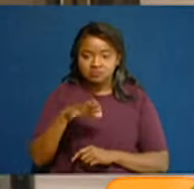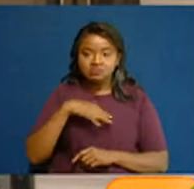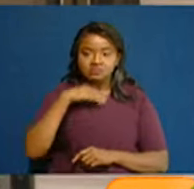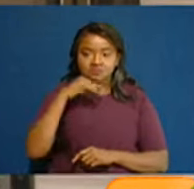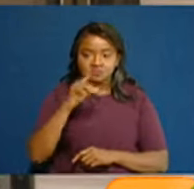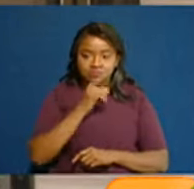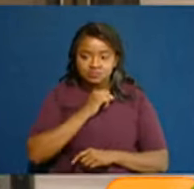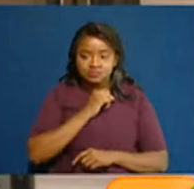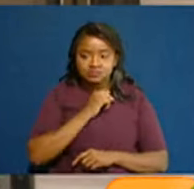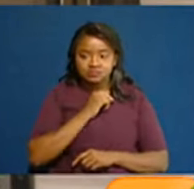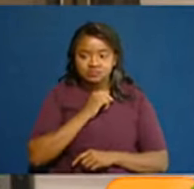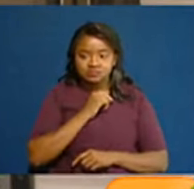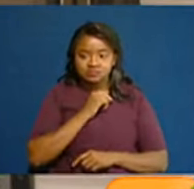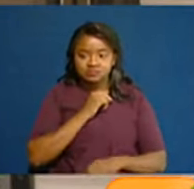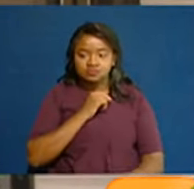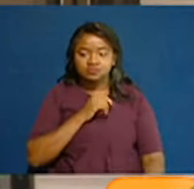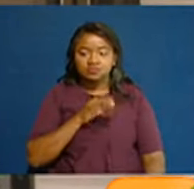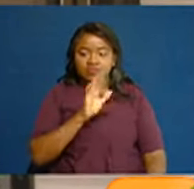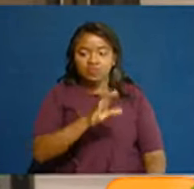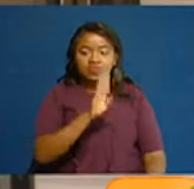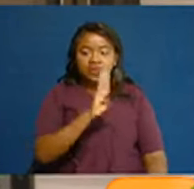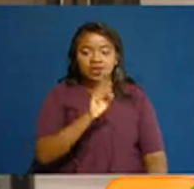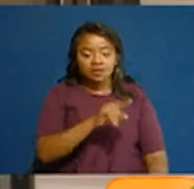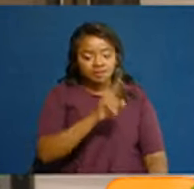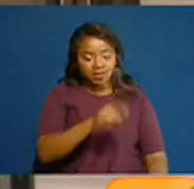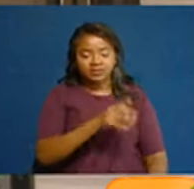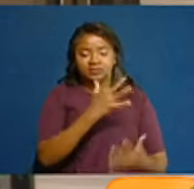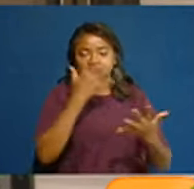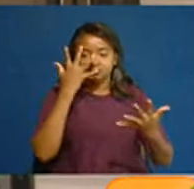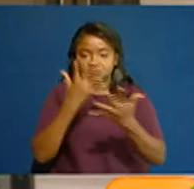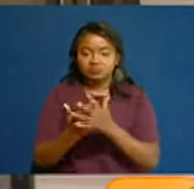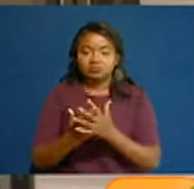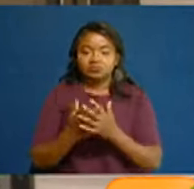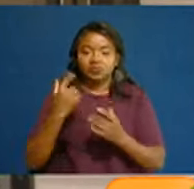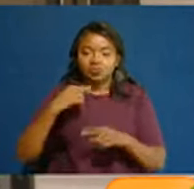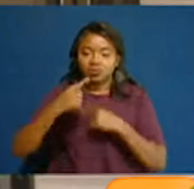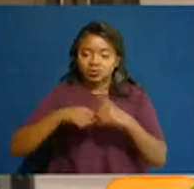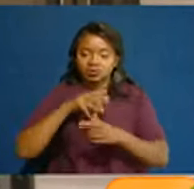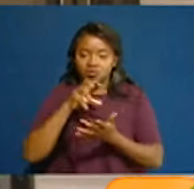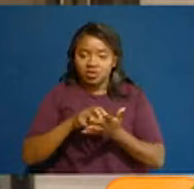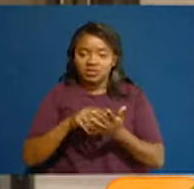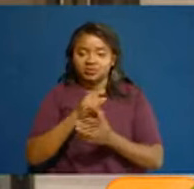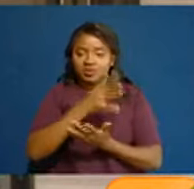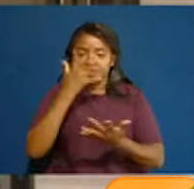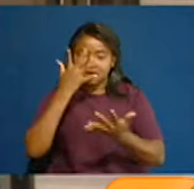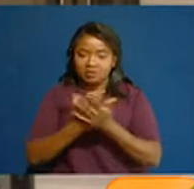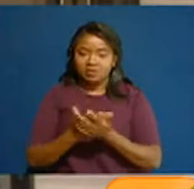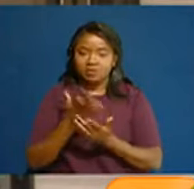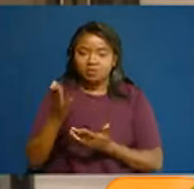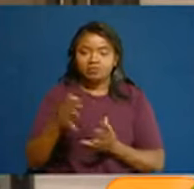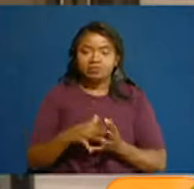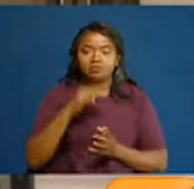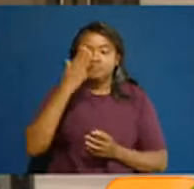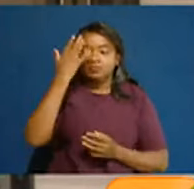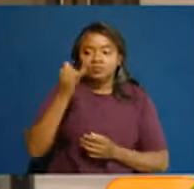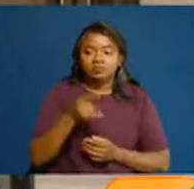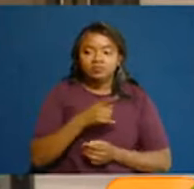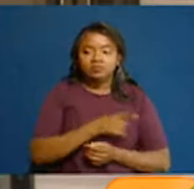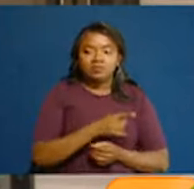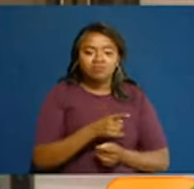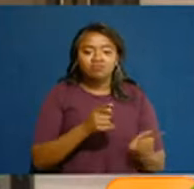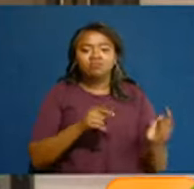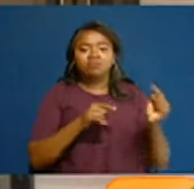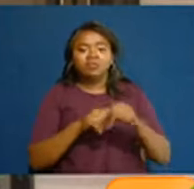wa hiyo bodi zao ziwe cancelled, wawekwe ndani. Tufanyage kesi wakiwa ndani kwa sababu hawezi kuwa